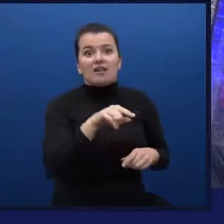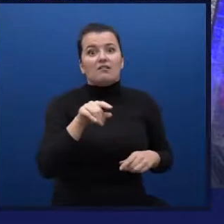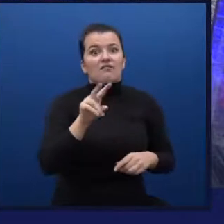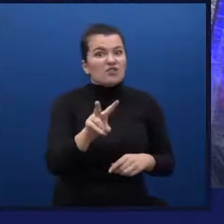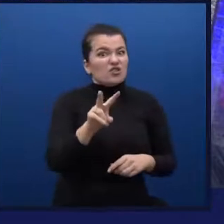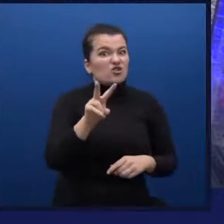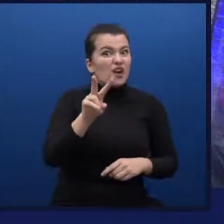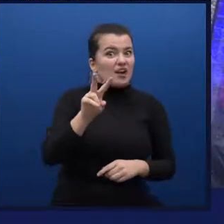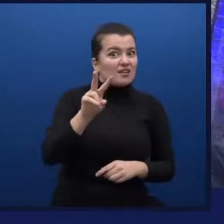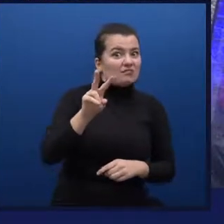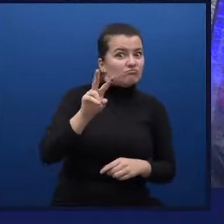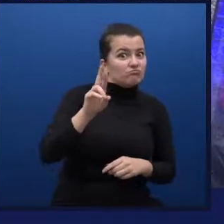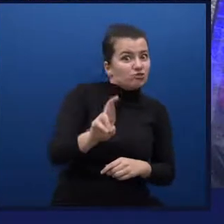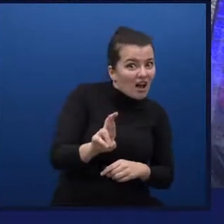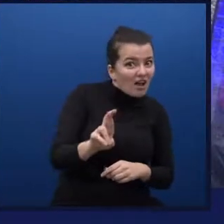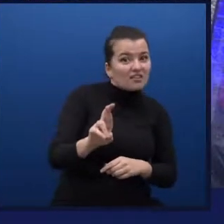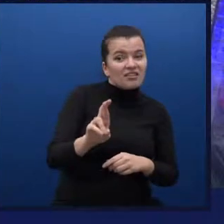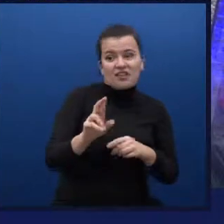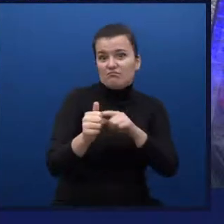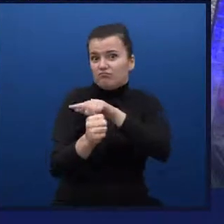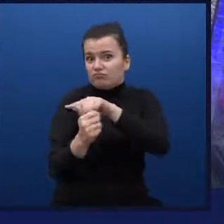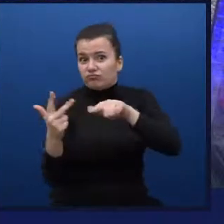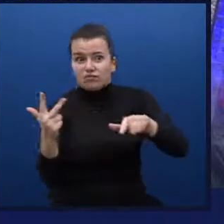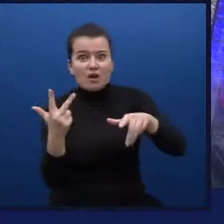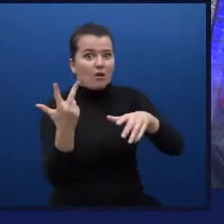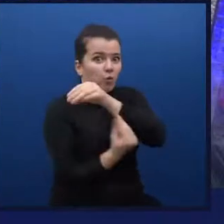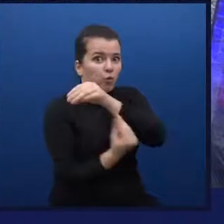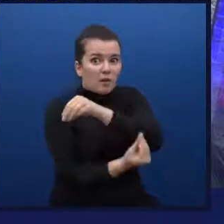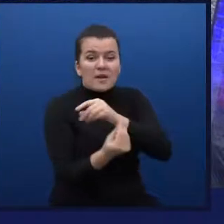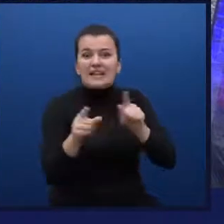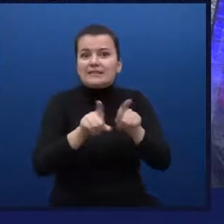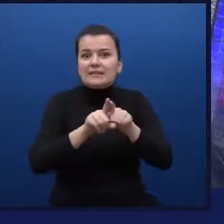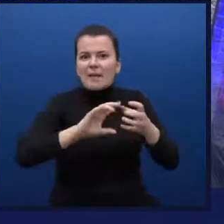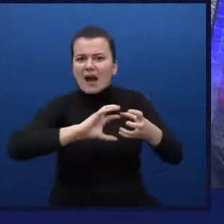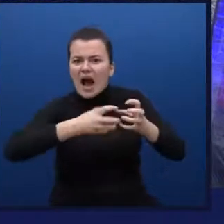There's definitely a lot of software engineering going into this.